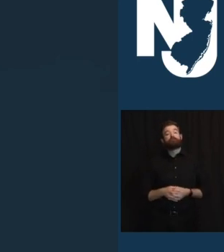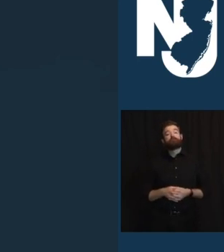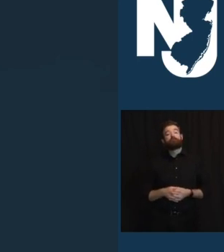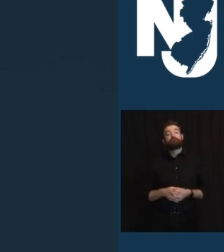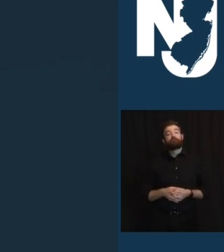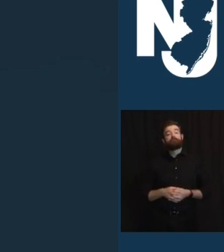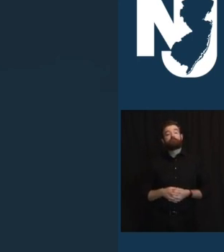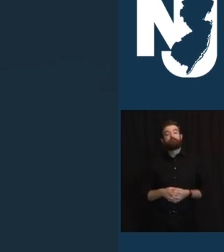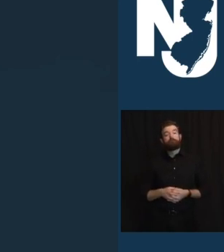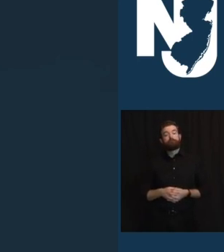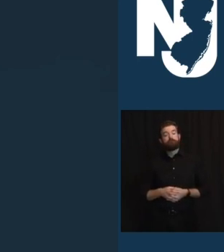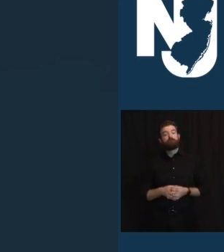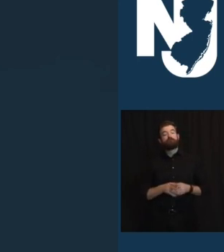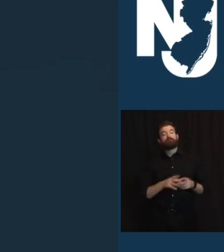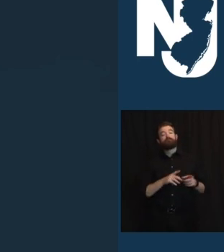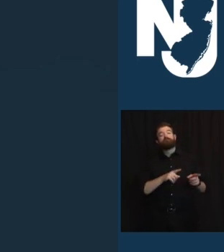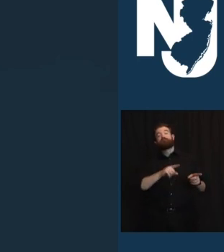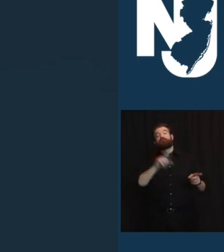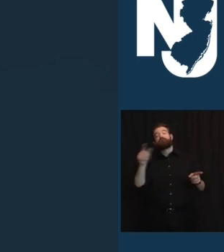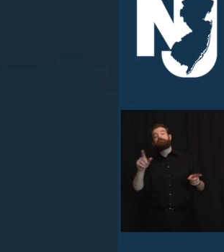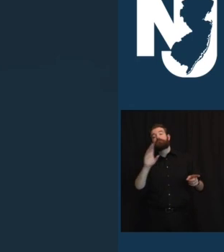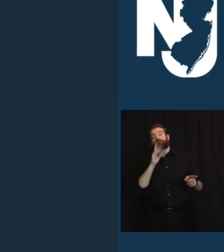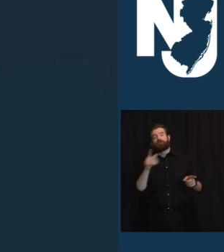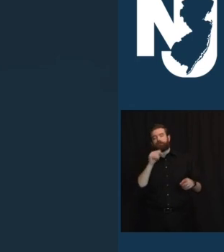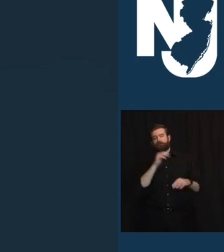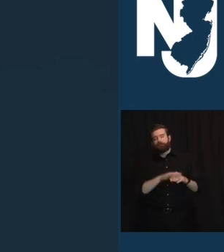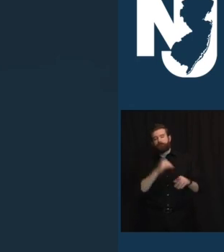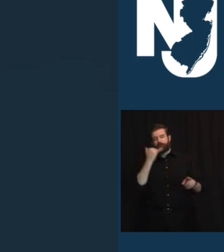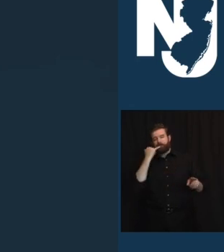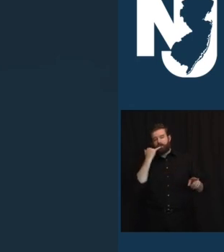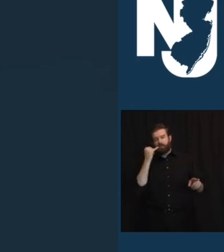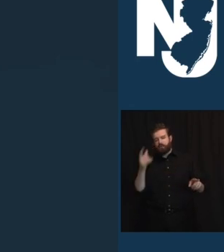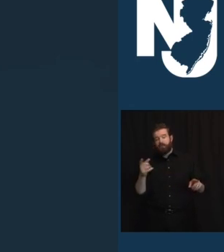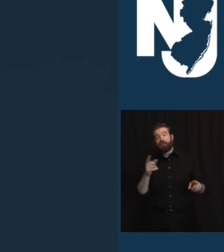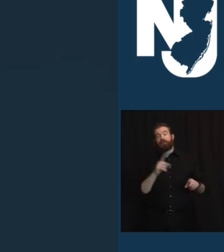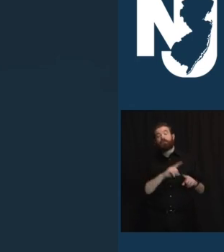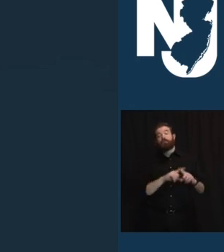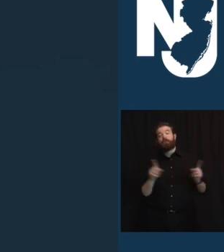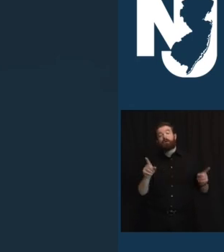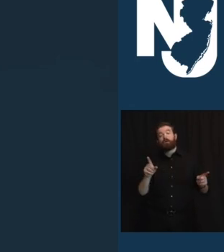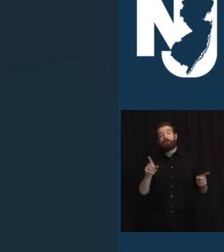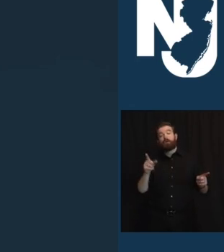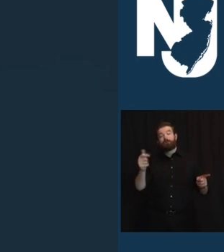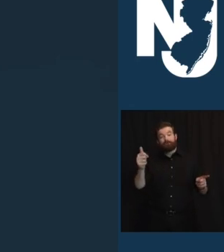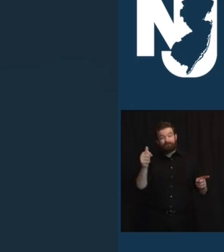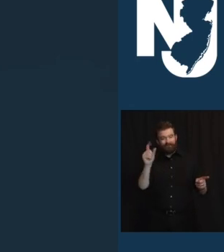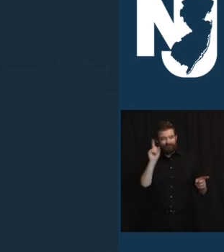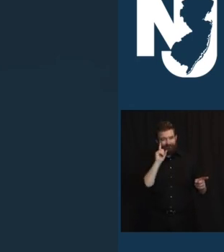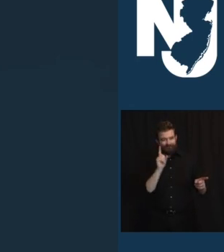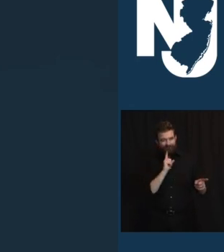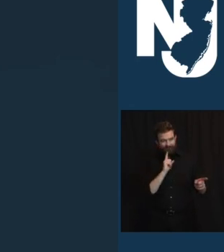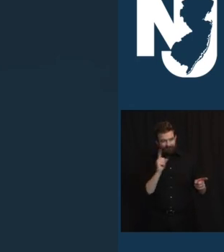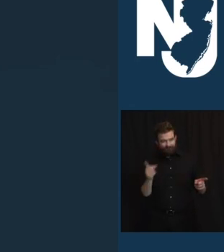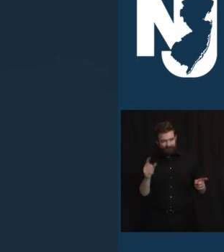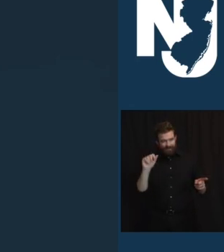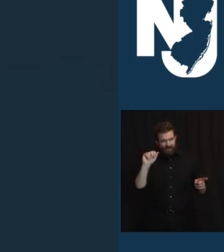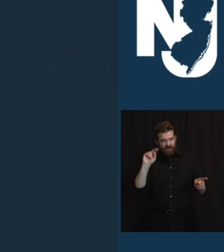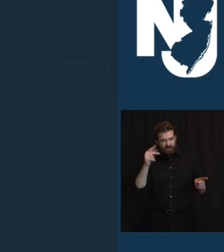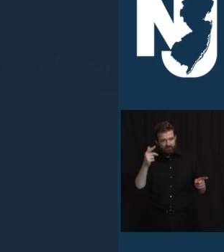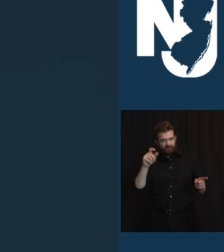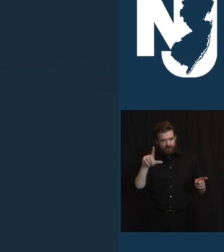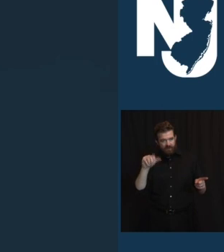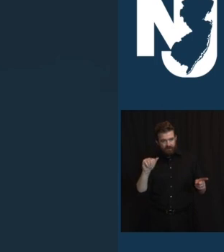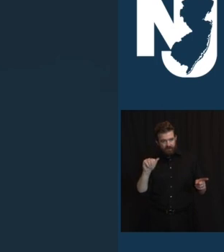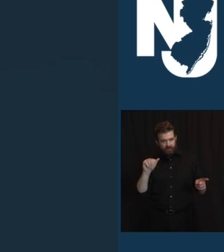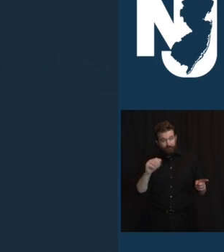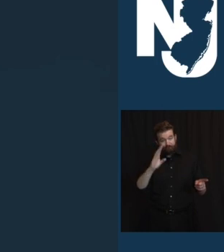shout out to our colleagues in the back of the hall here because Angela is deaf. And we discussed as a point of pride the fact, I